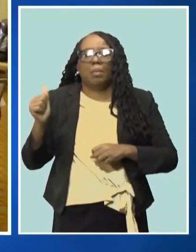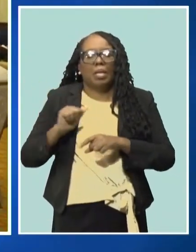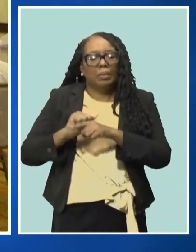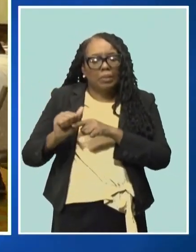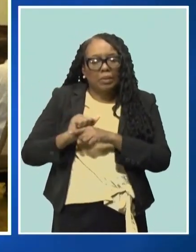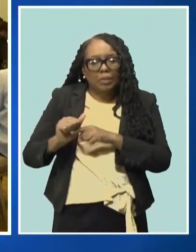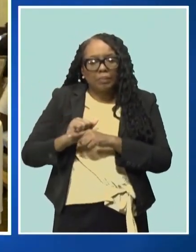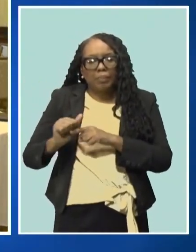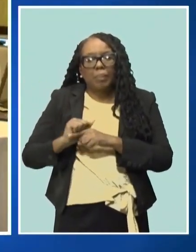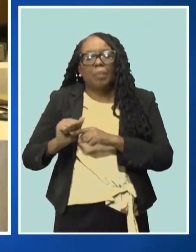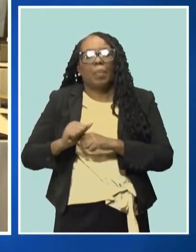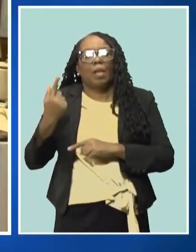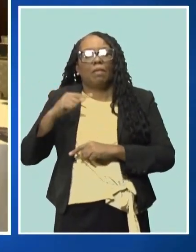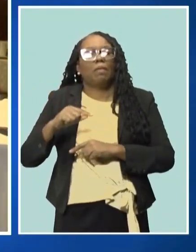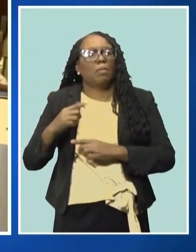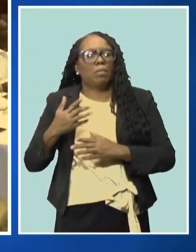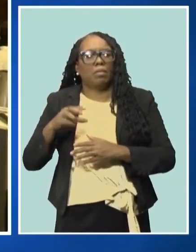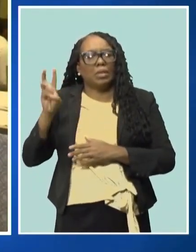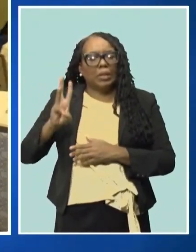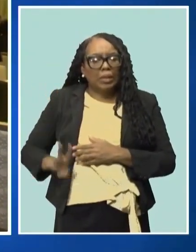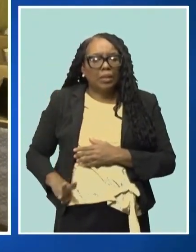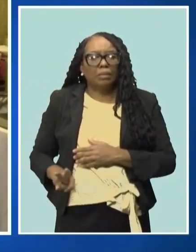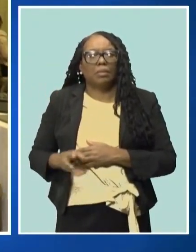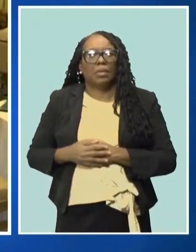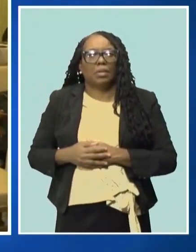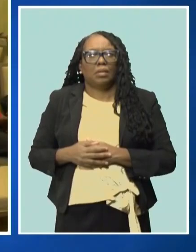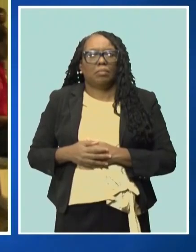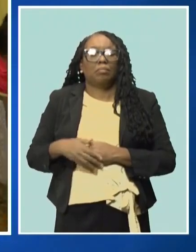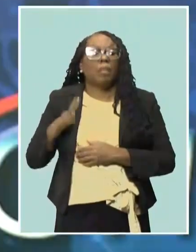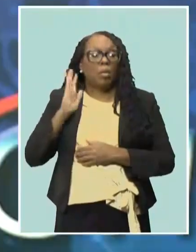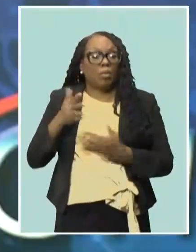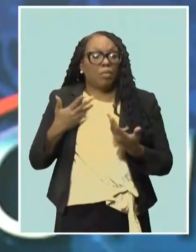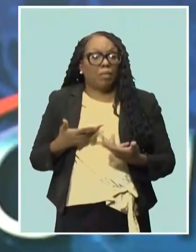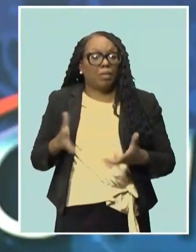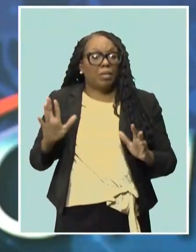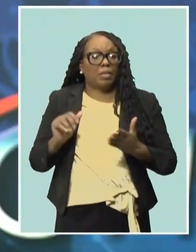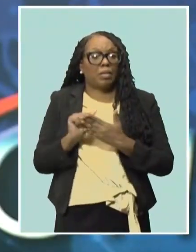April 12th. Rianne Phillips, CBC News.